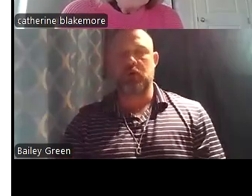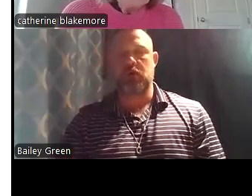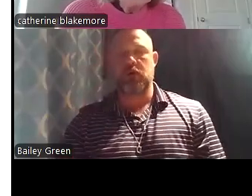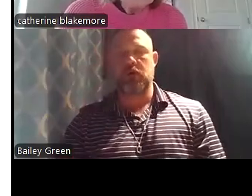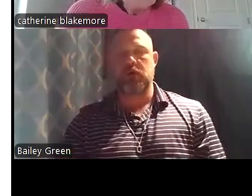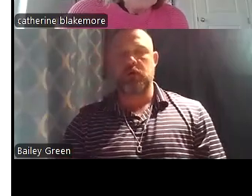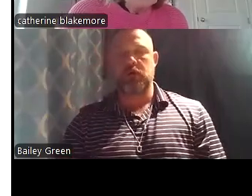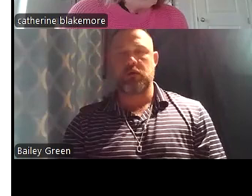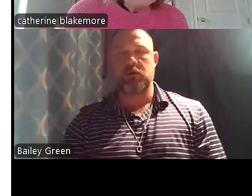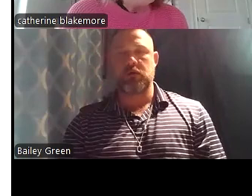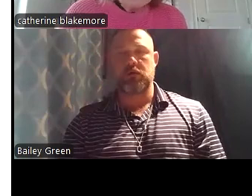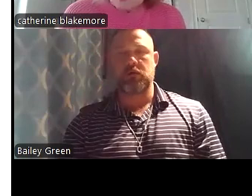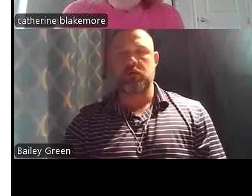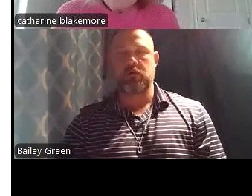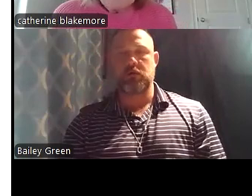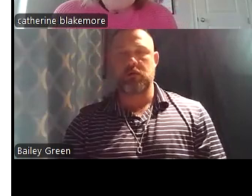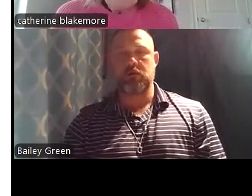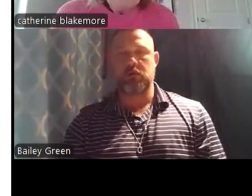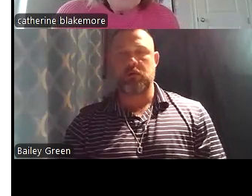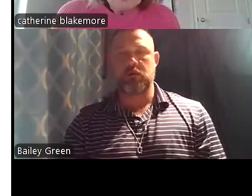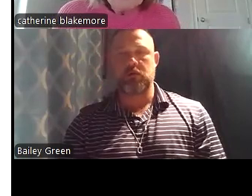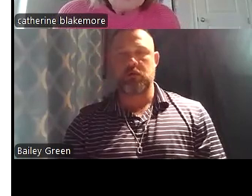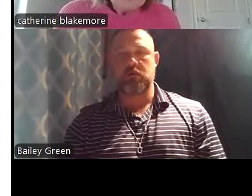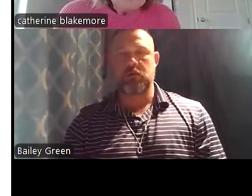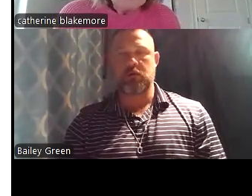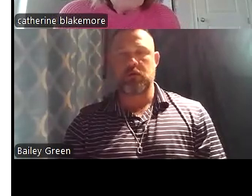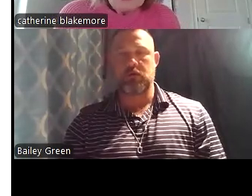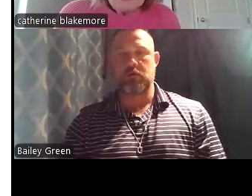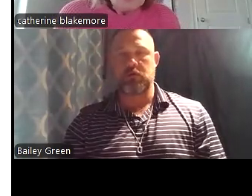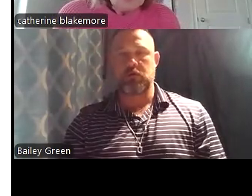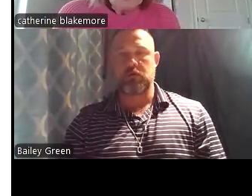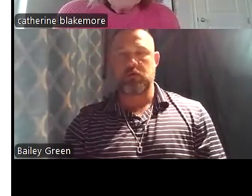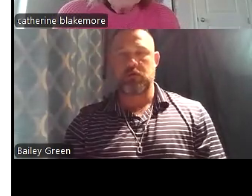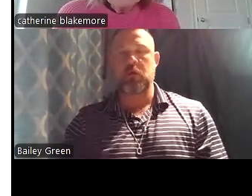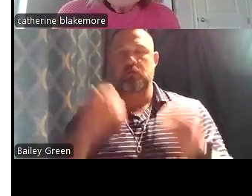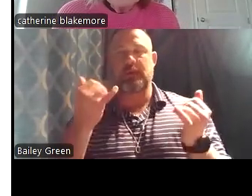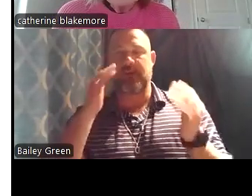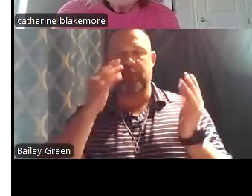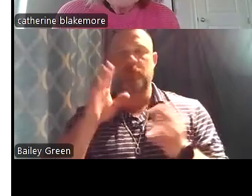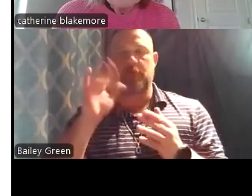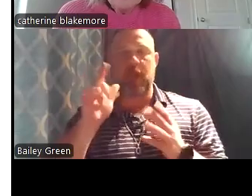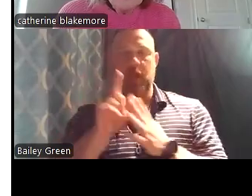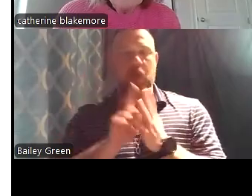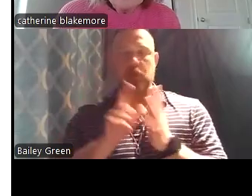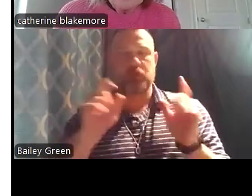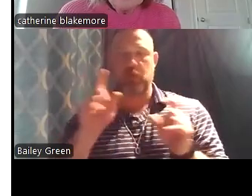that. But right now, let's just focus on the bylaws and see if there's questions, and